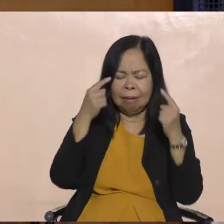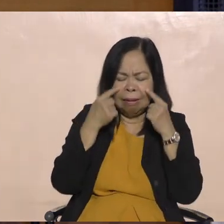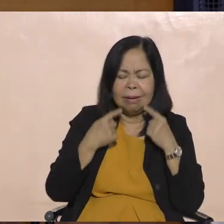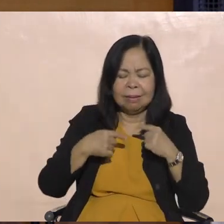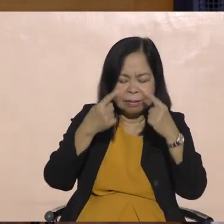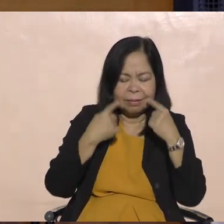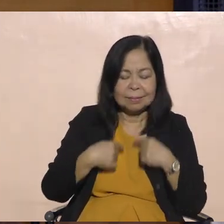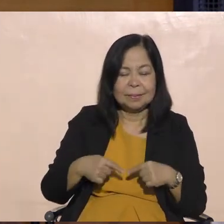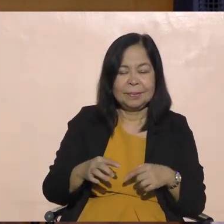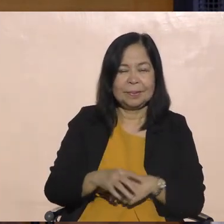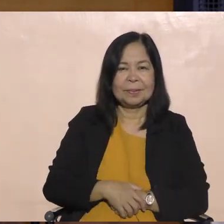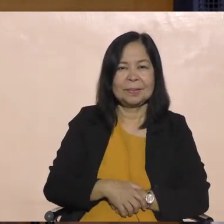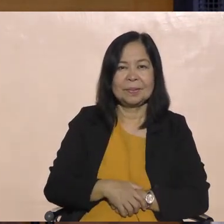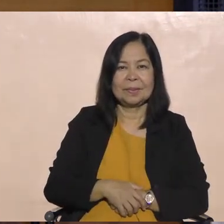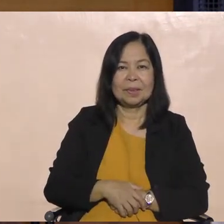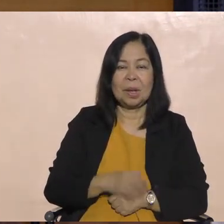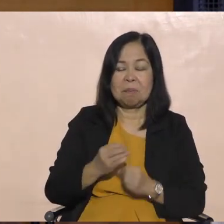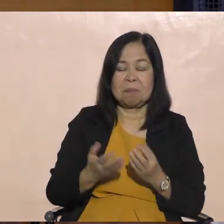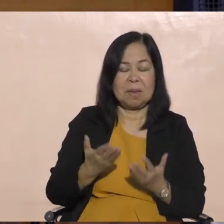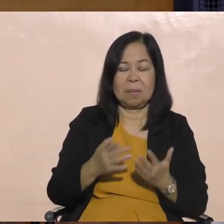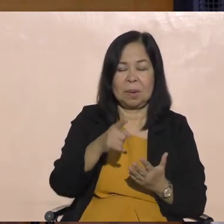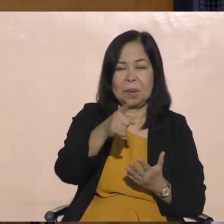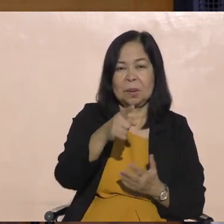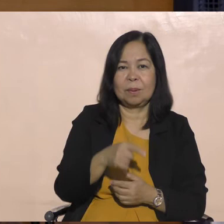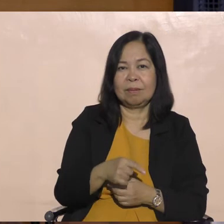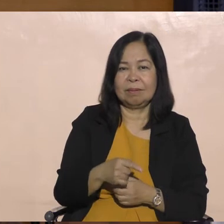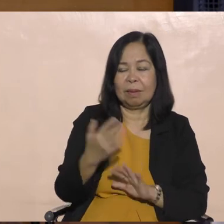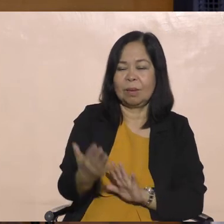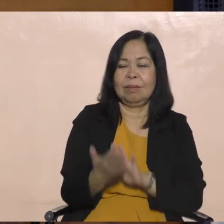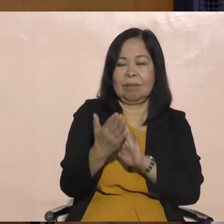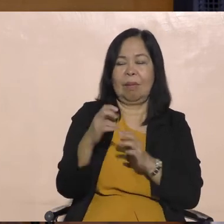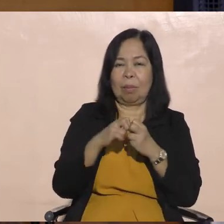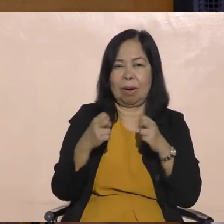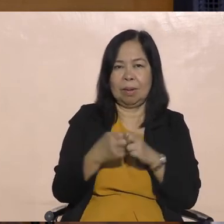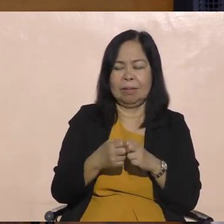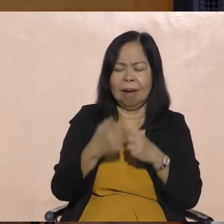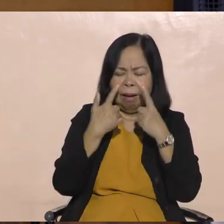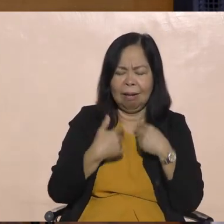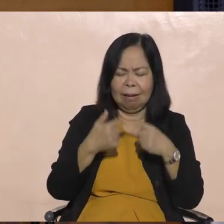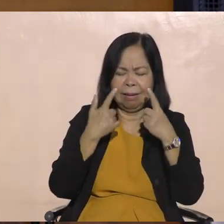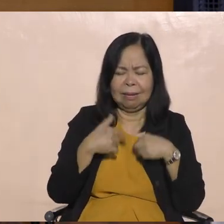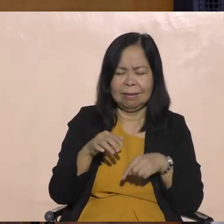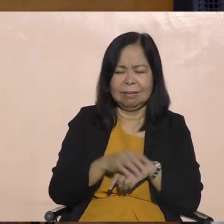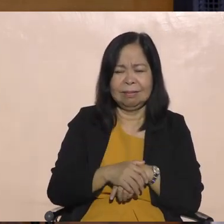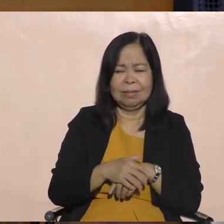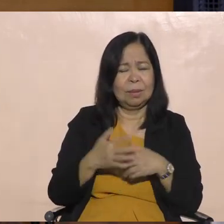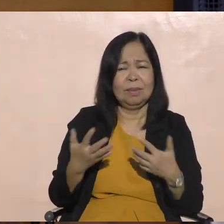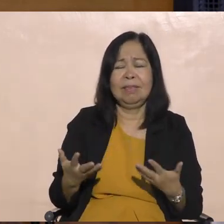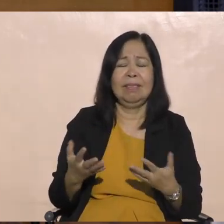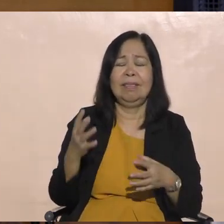coming. Just don't quit. Ayo lagundang, mga kaigsoonan. Don't stop because He will see you through because